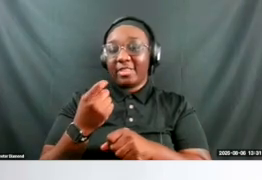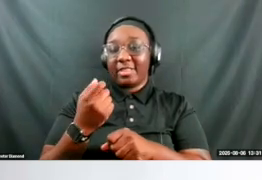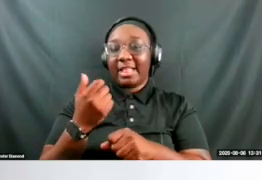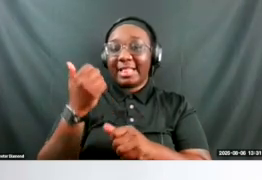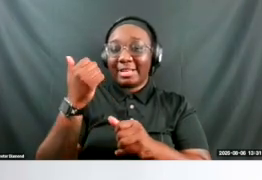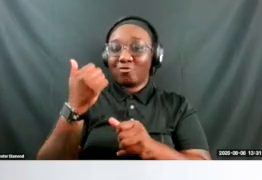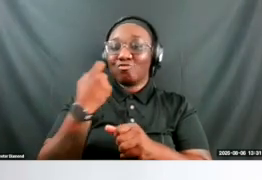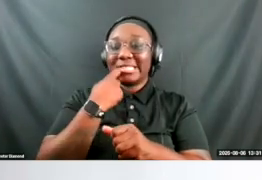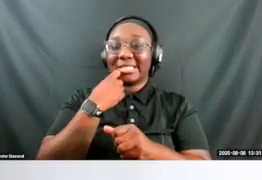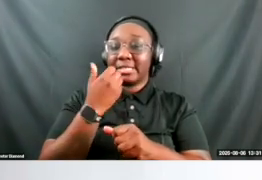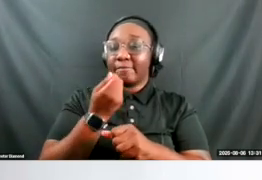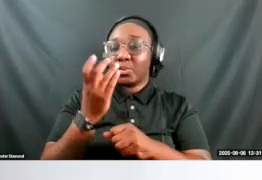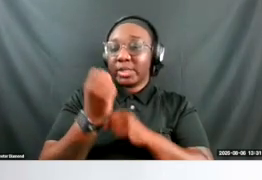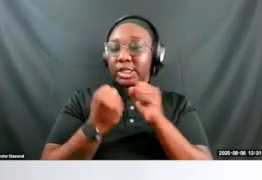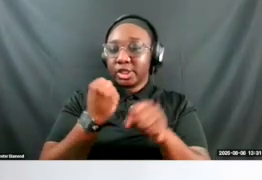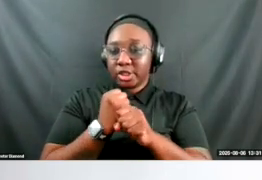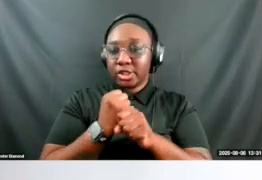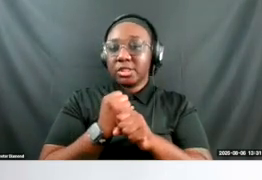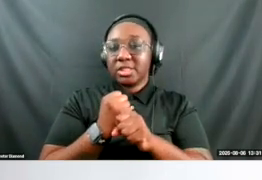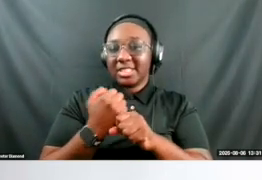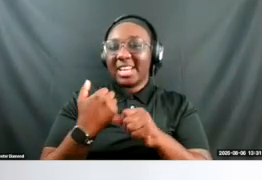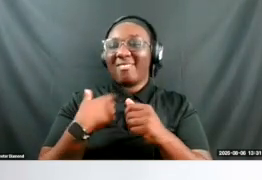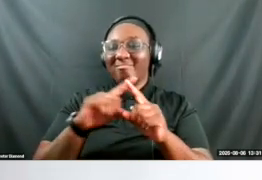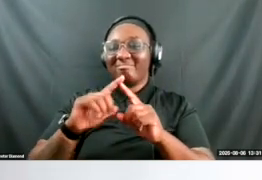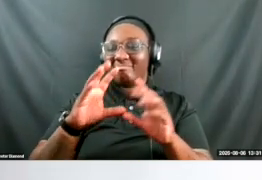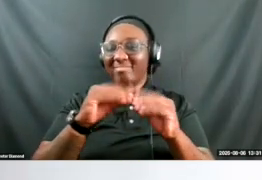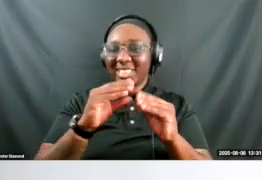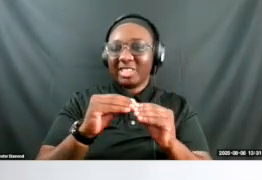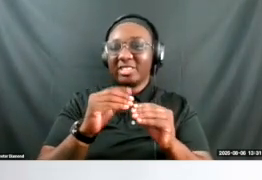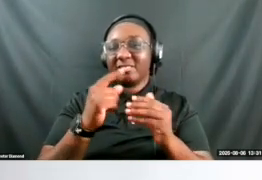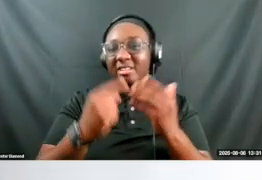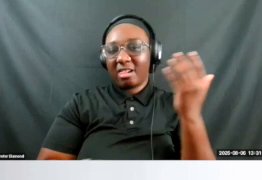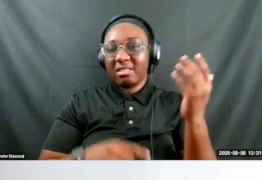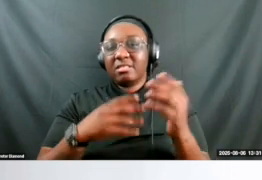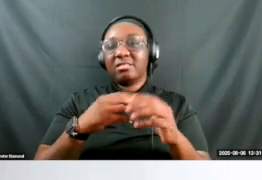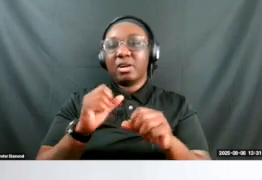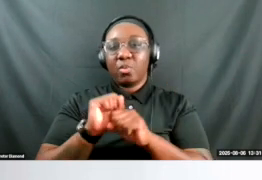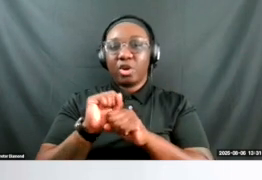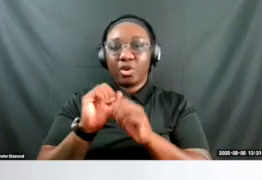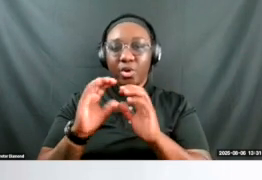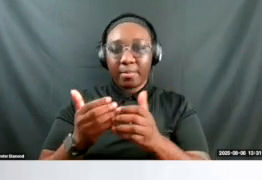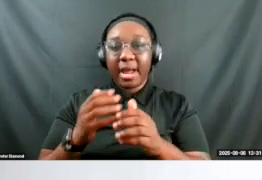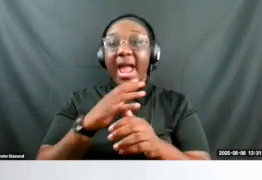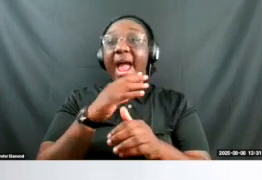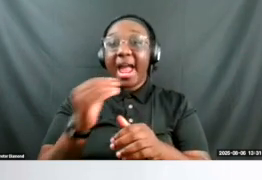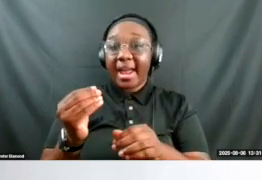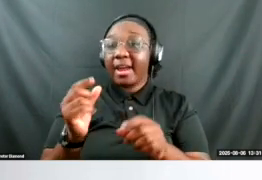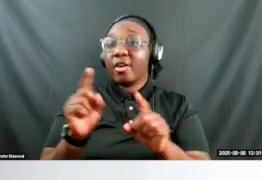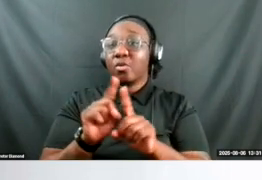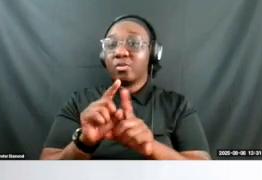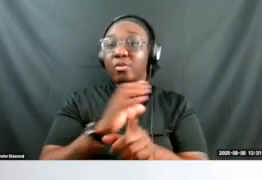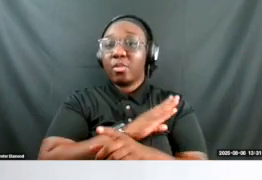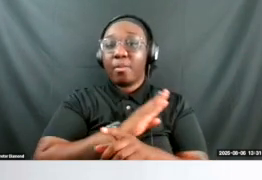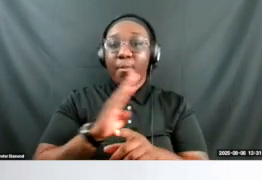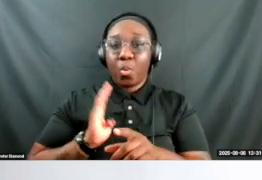has also previously adopted alignment criteria in past years as well. We have